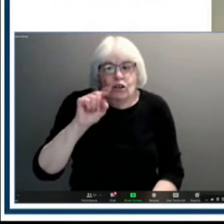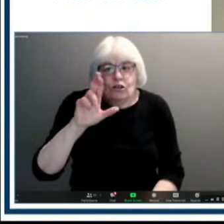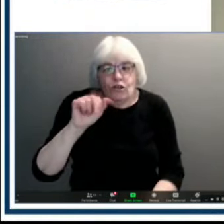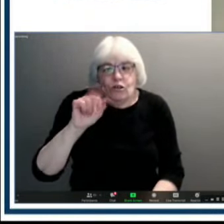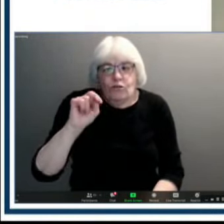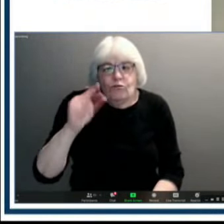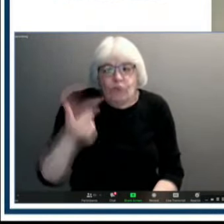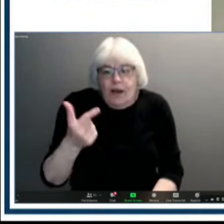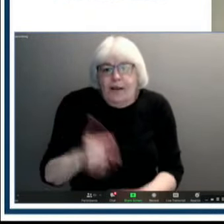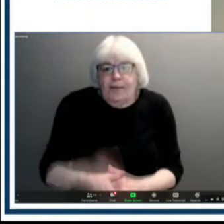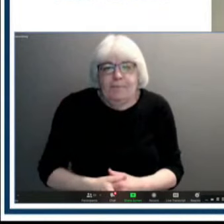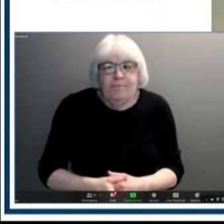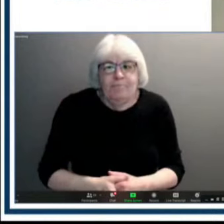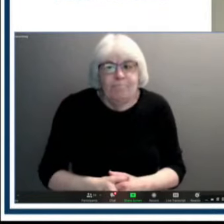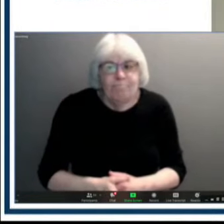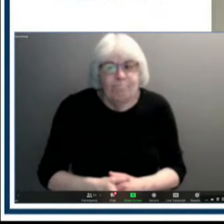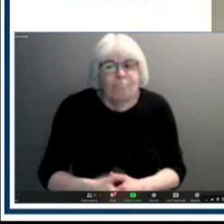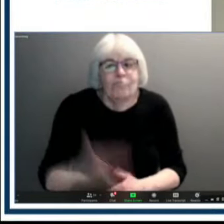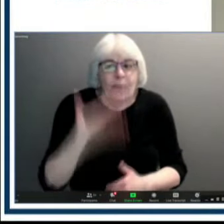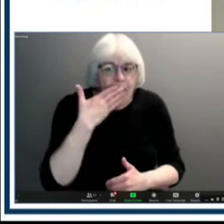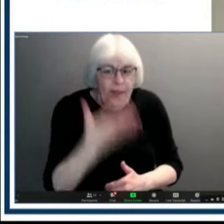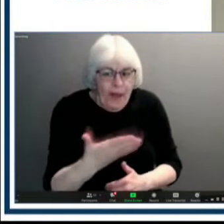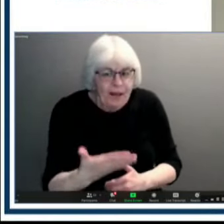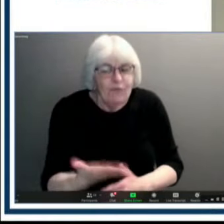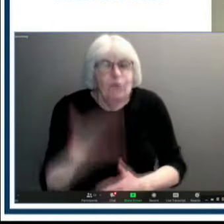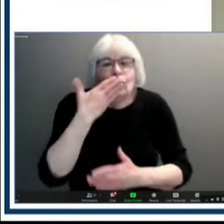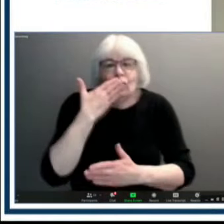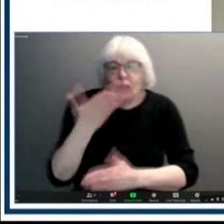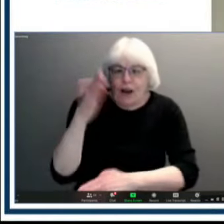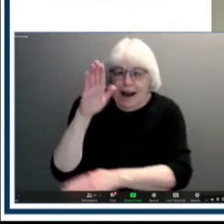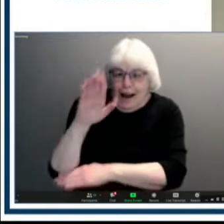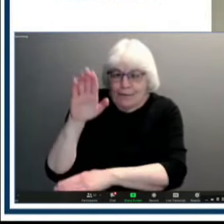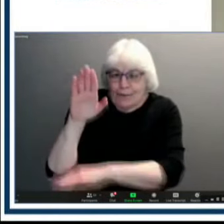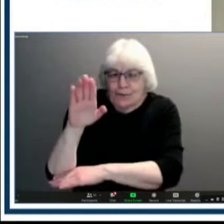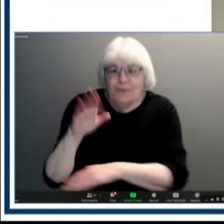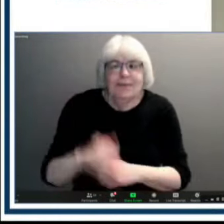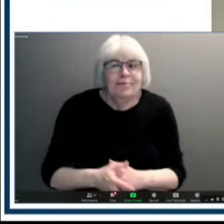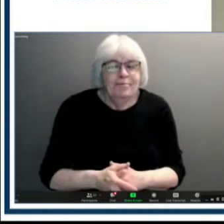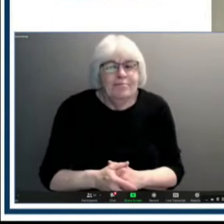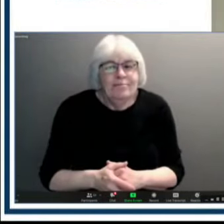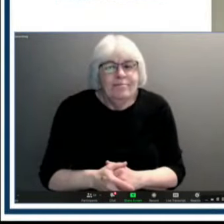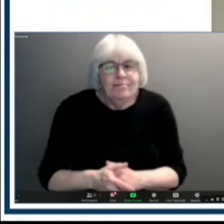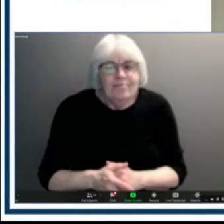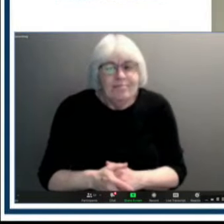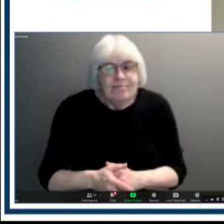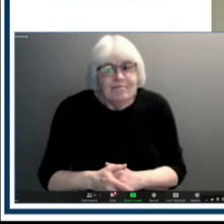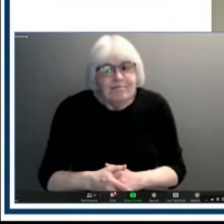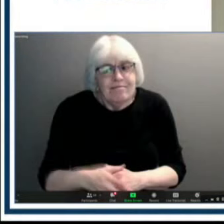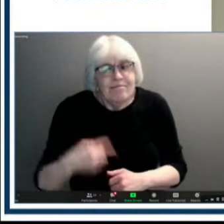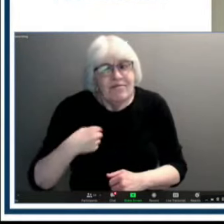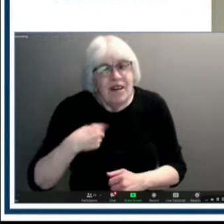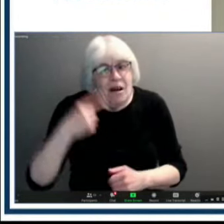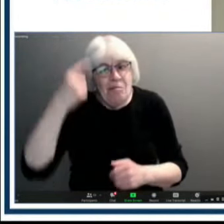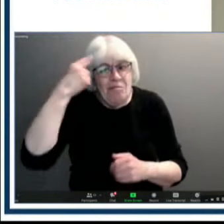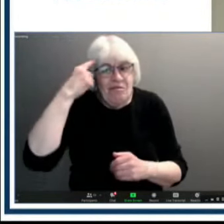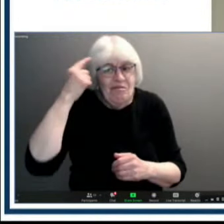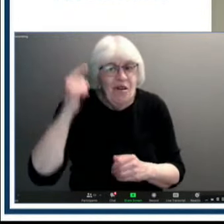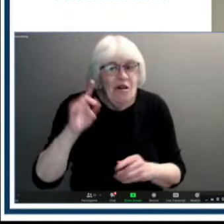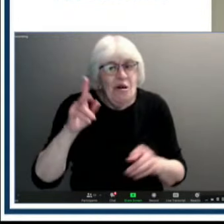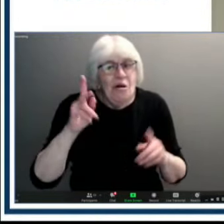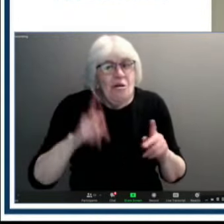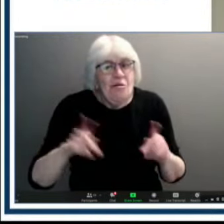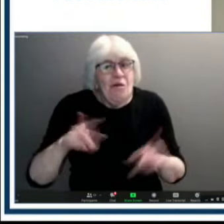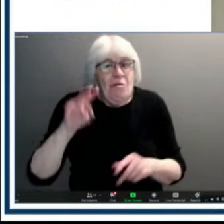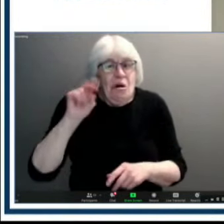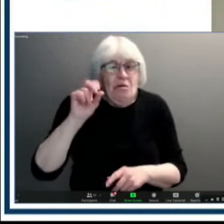Thank you, Premier, and good afternoon, everybody. If you'd asked me in November what I thought of the holidays would look like, I